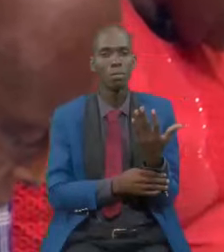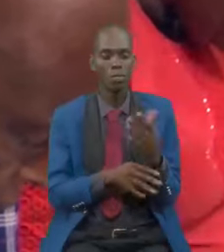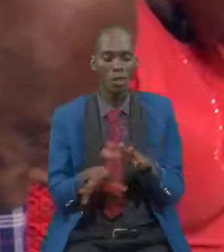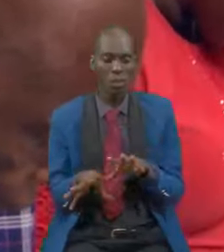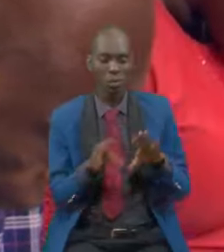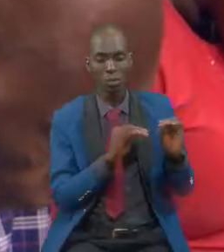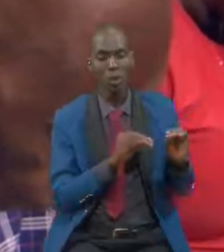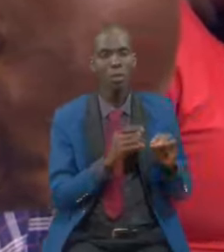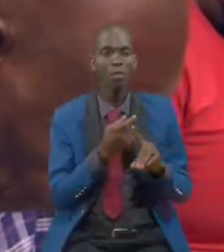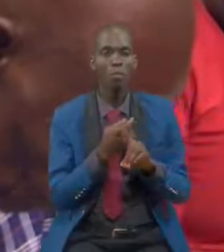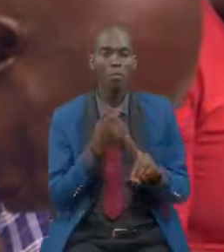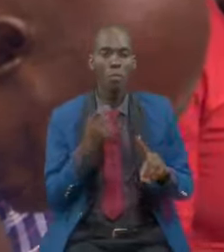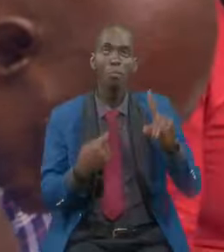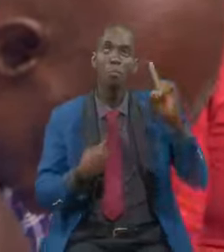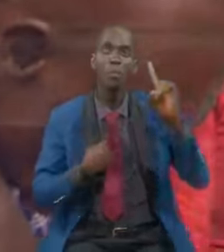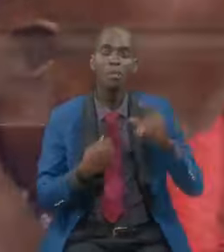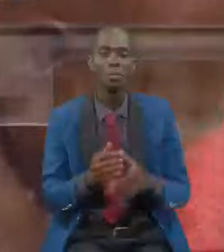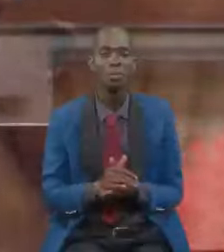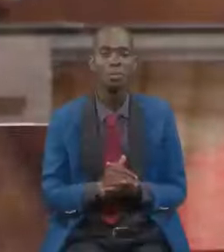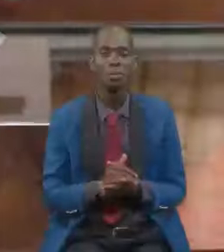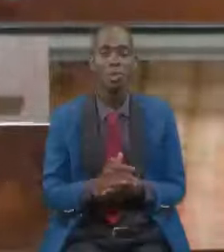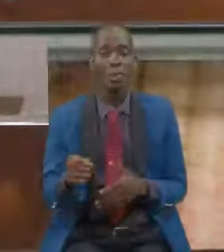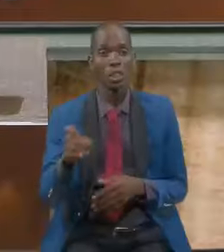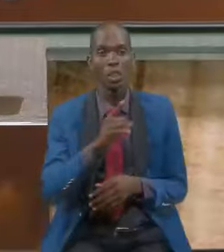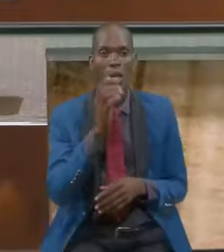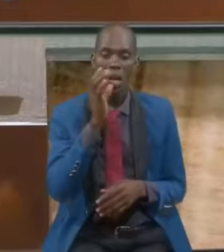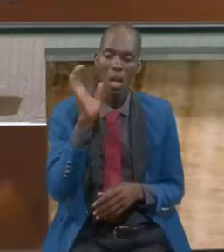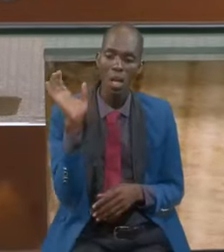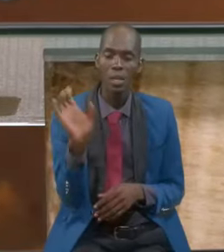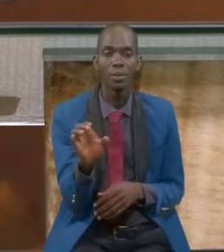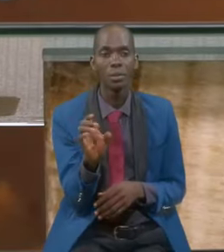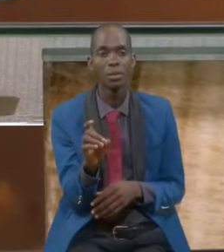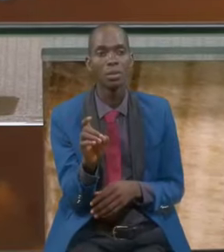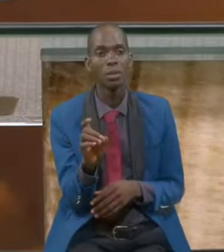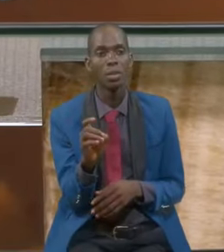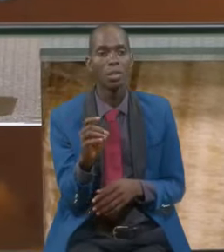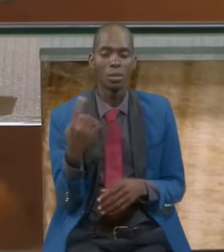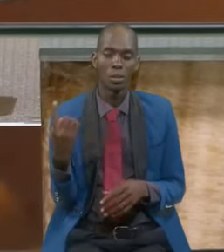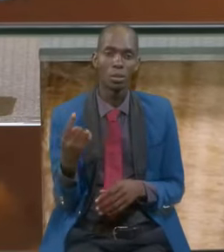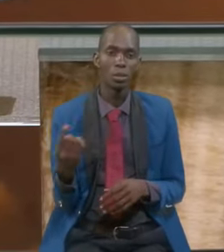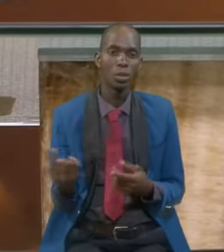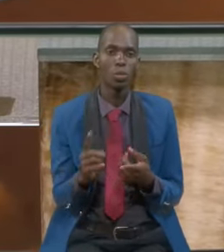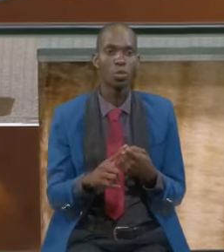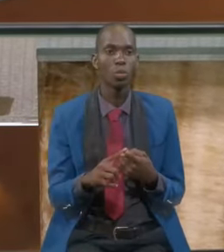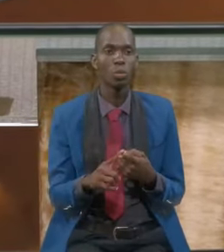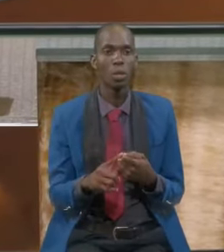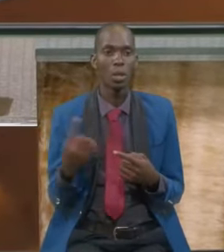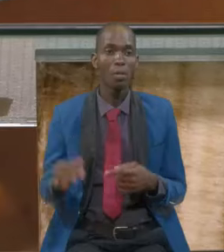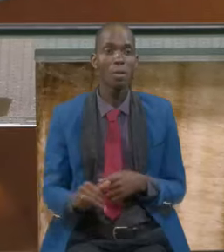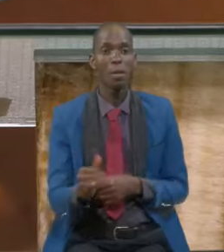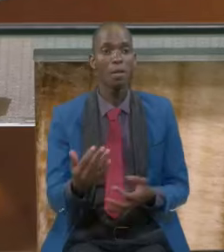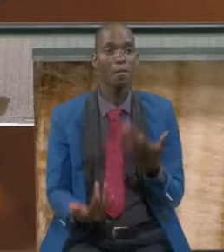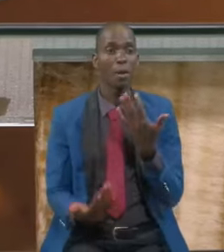depart from me, ye cursed, into everlasting fire